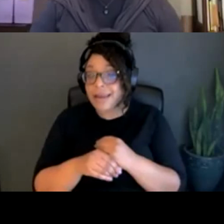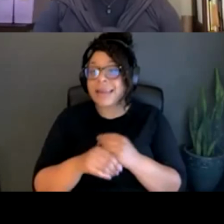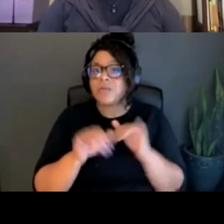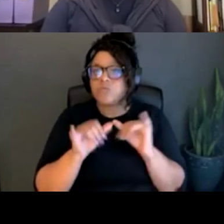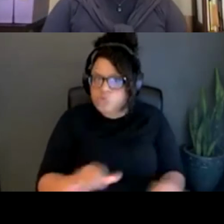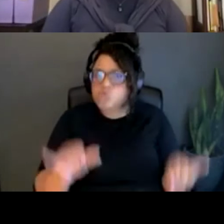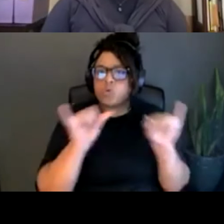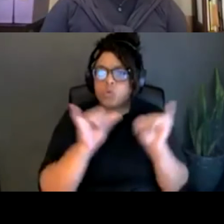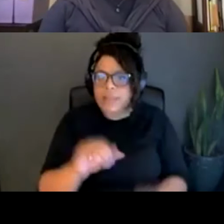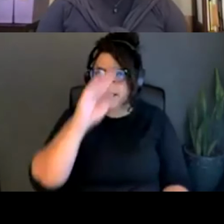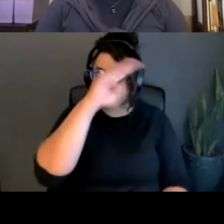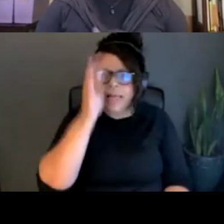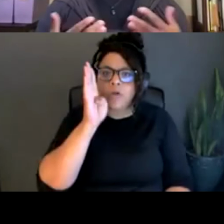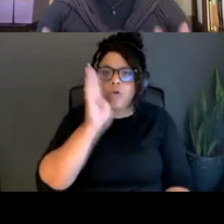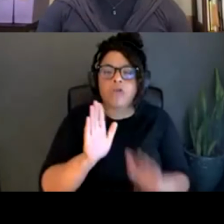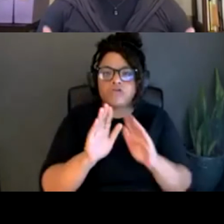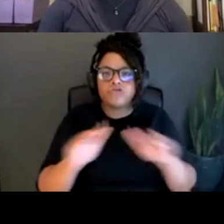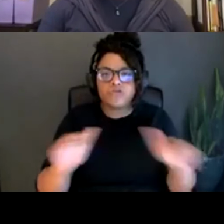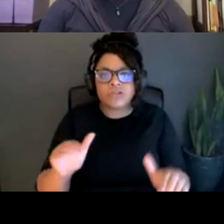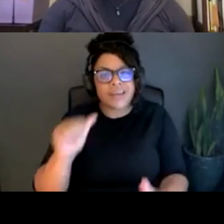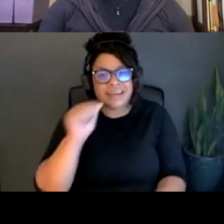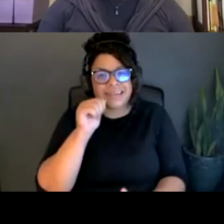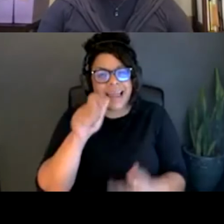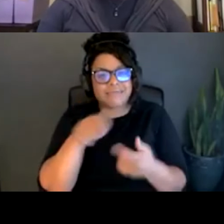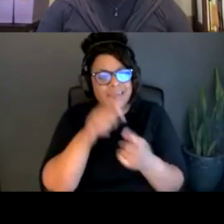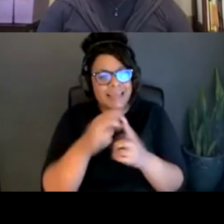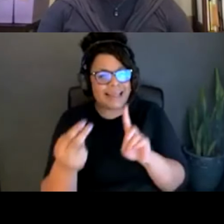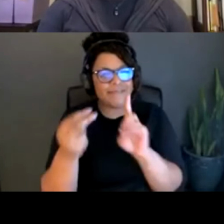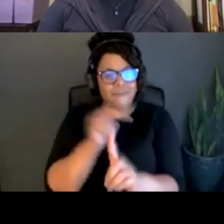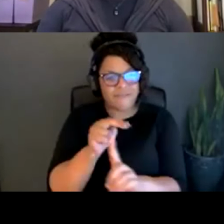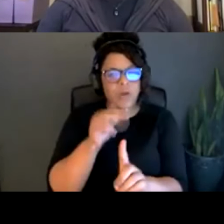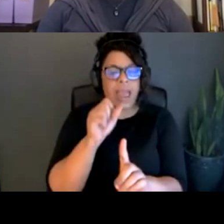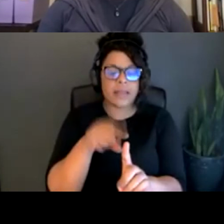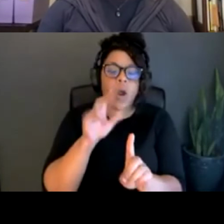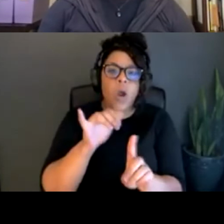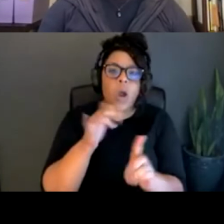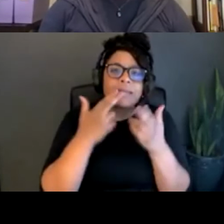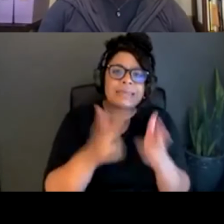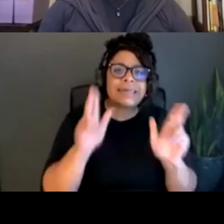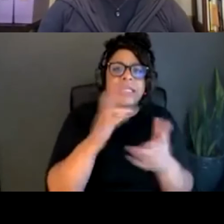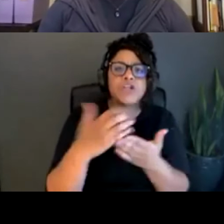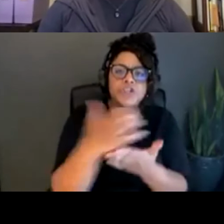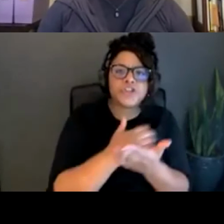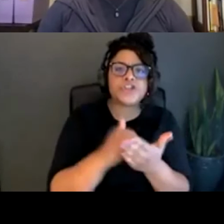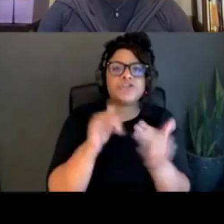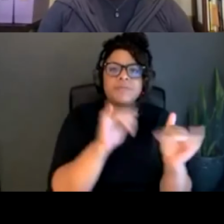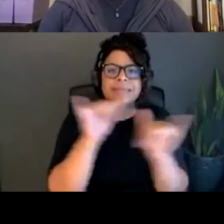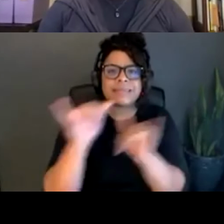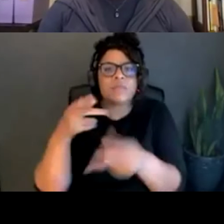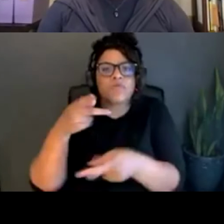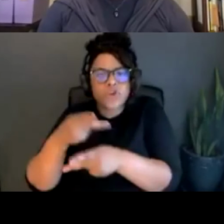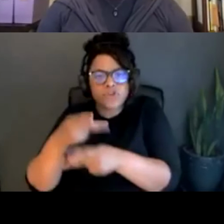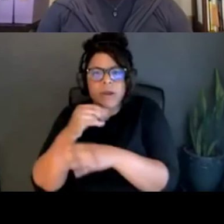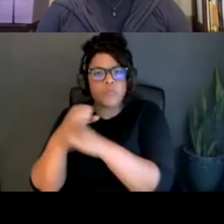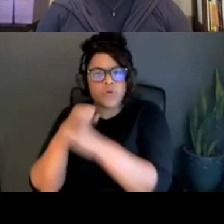brown children are not necessarily viewed in the same light of innocence and deserving of the same nurture and